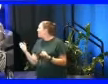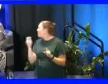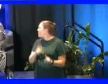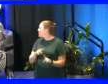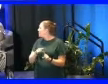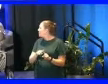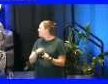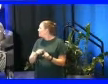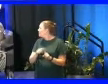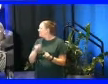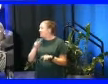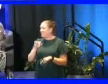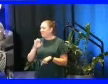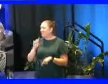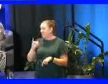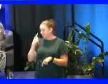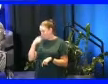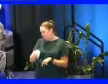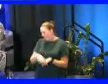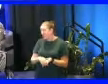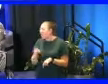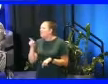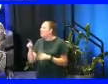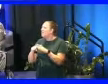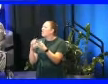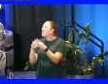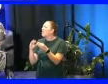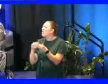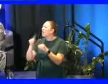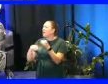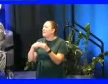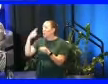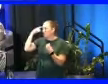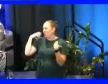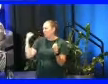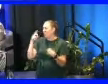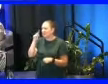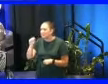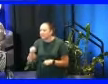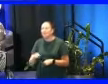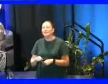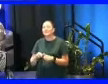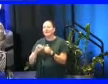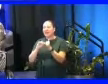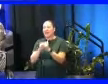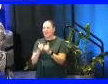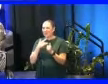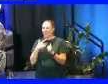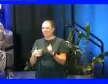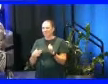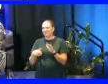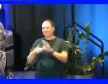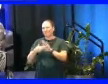okay. And you started talking about mental health disabilities and how they're often stigmatized when